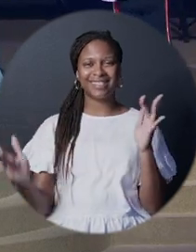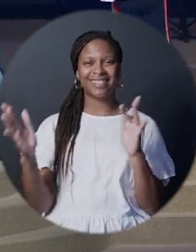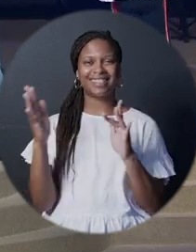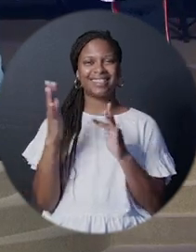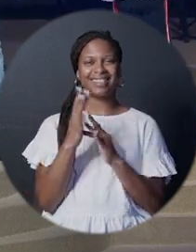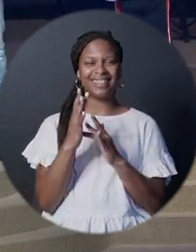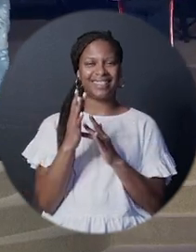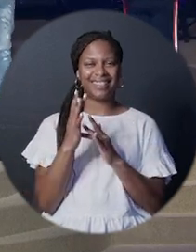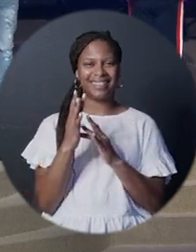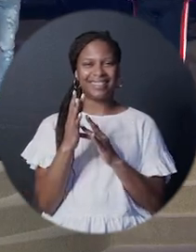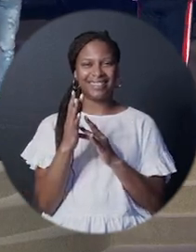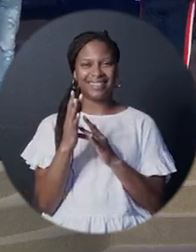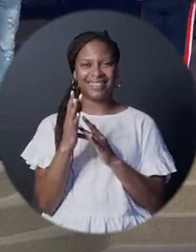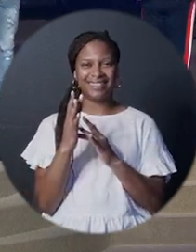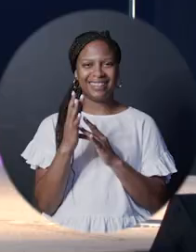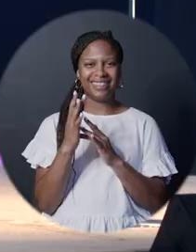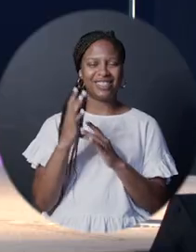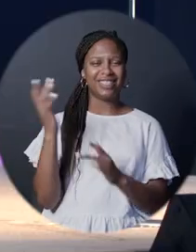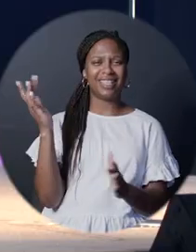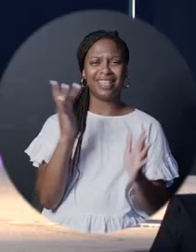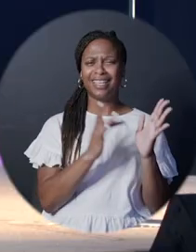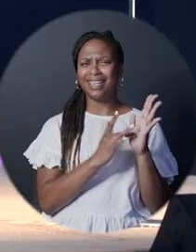That's his name. Jesus.